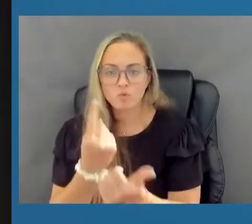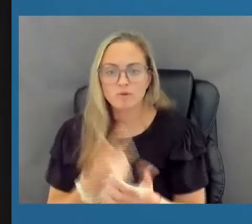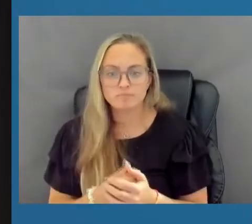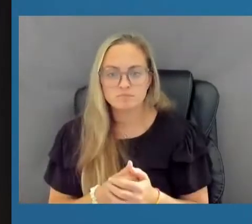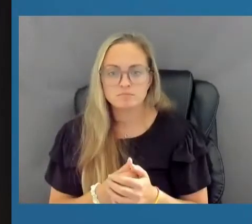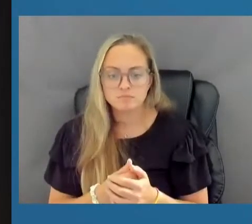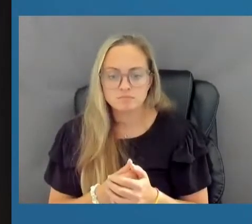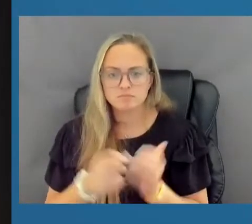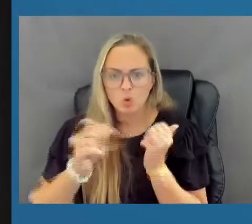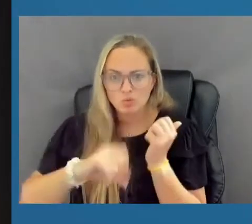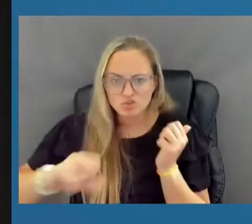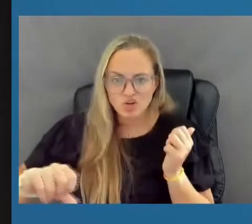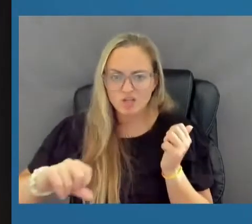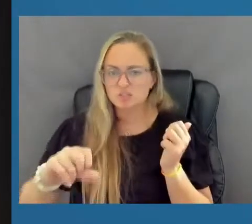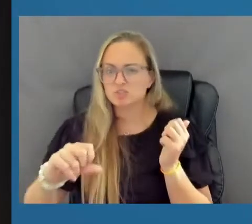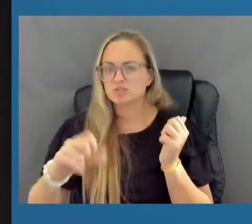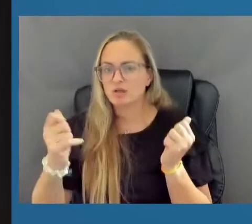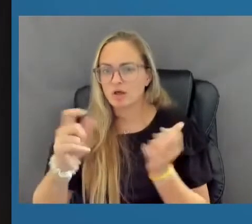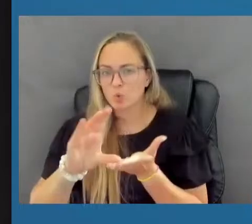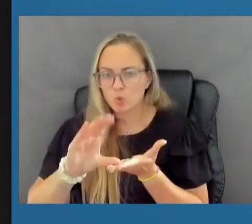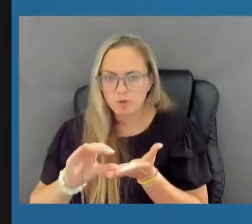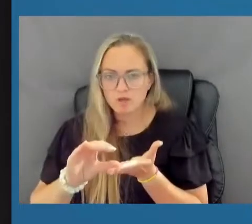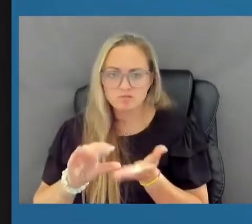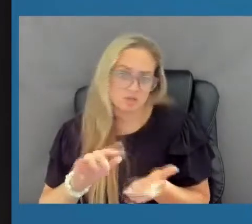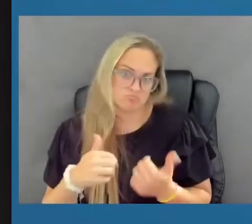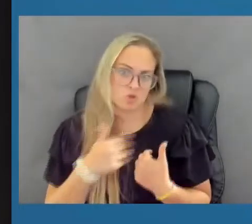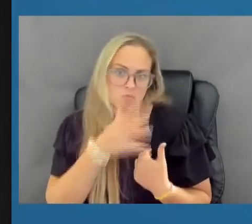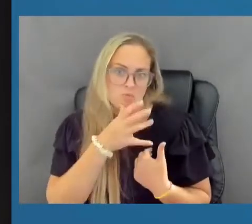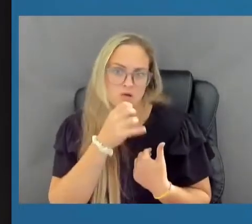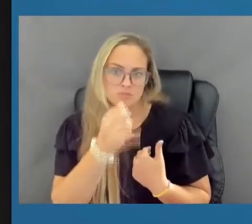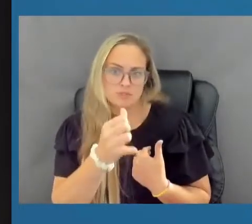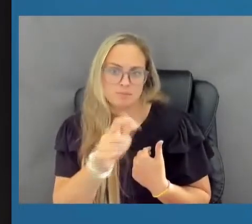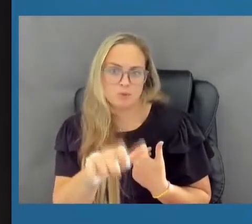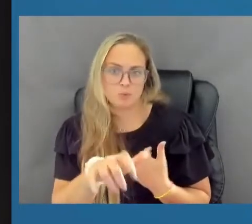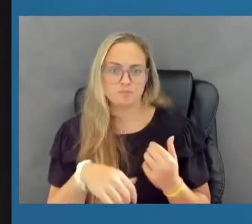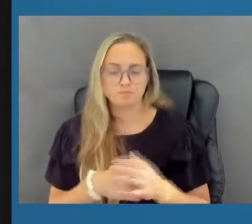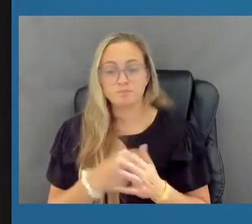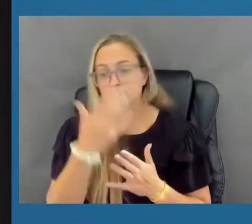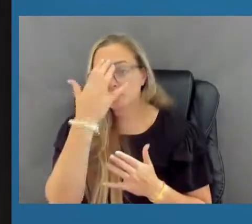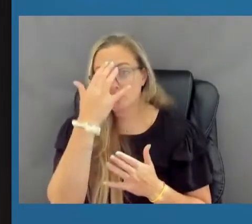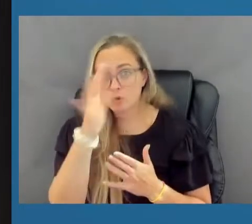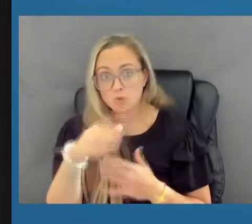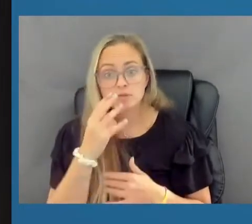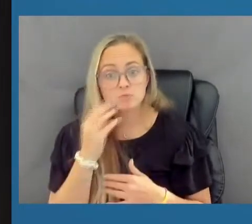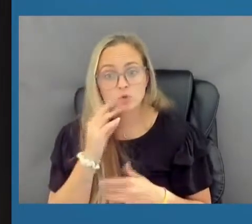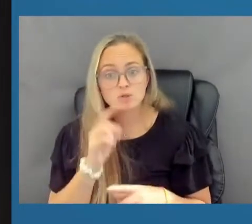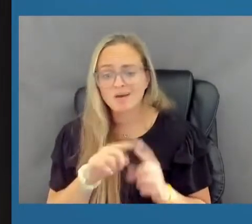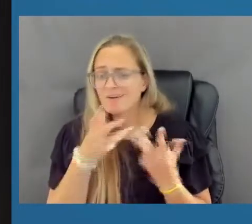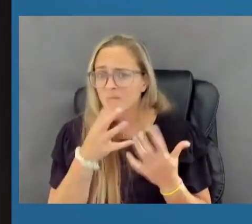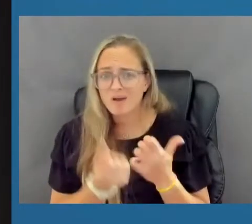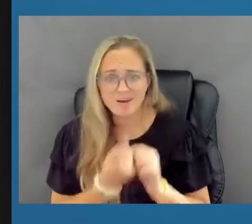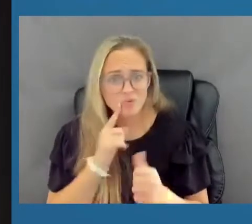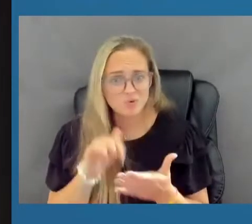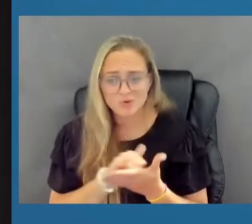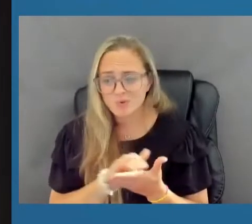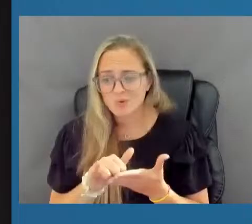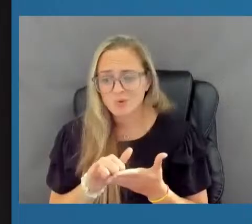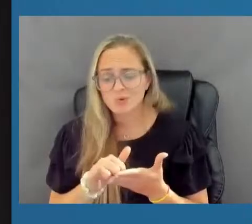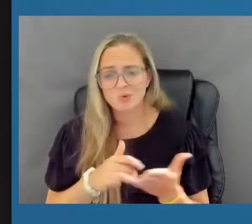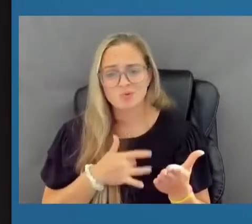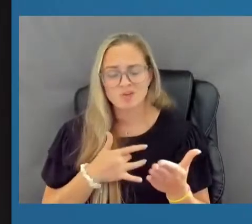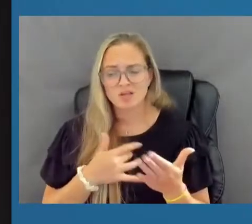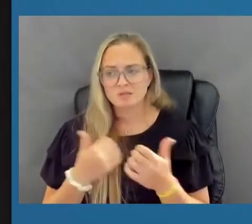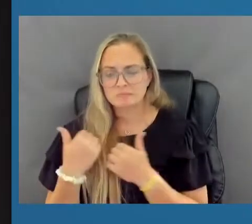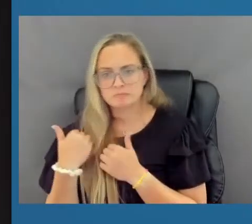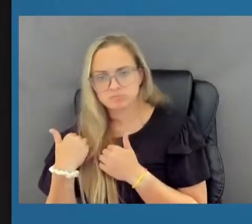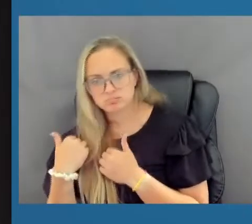of coupons. And I had to do that as a young mom myself. So I know what that's like, and I don't want anyone in New York to feel that stress